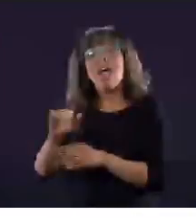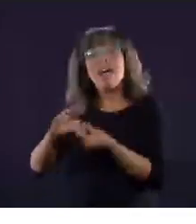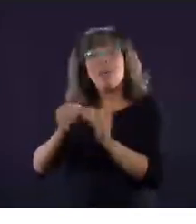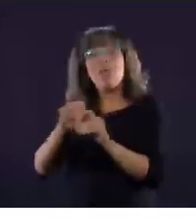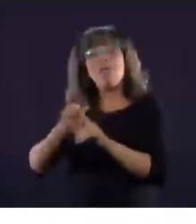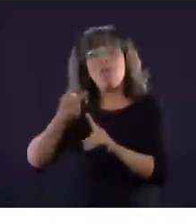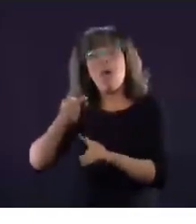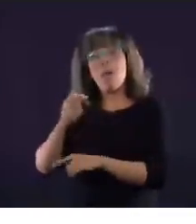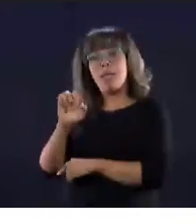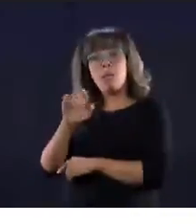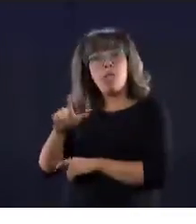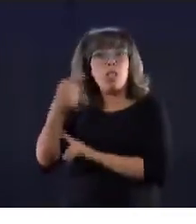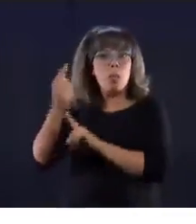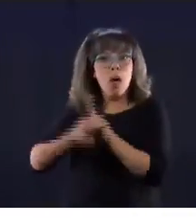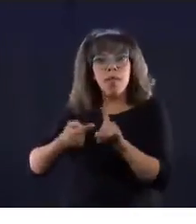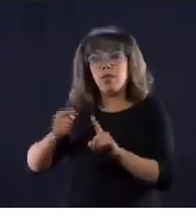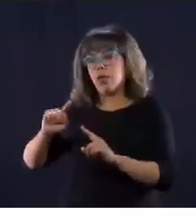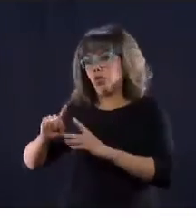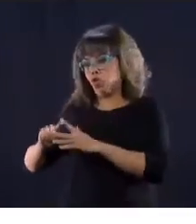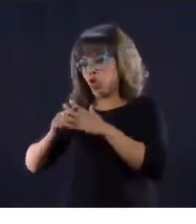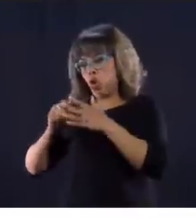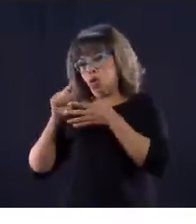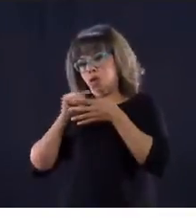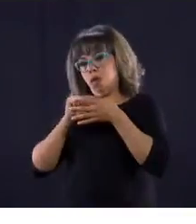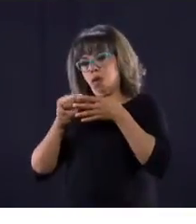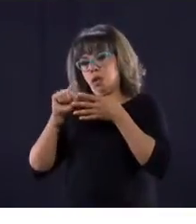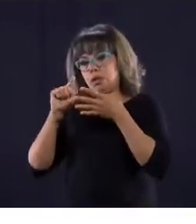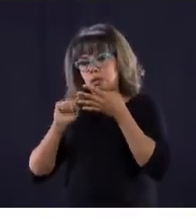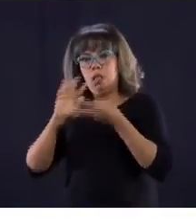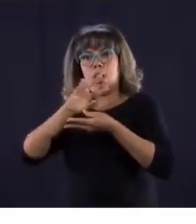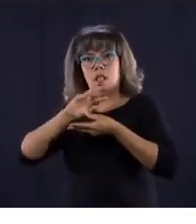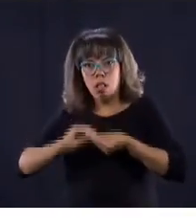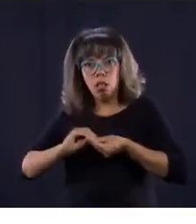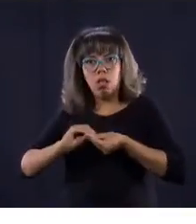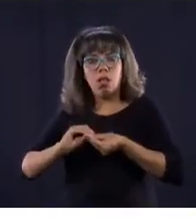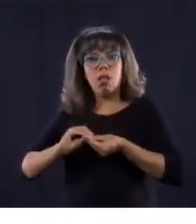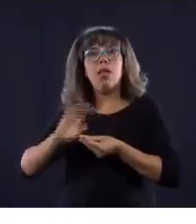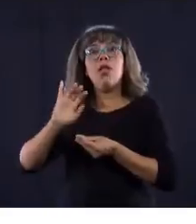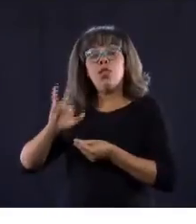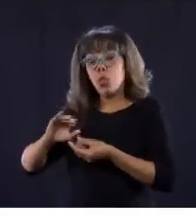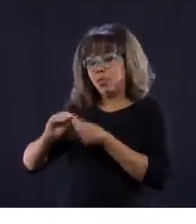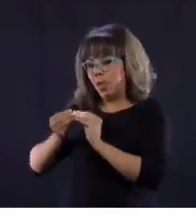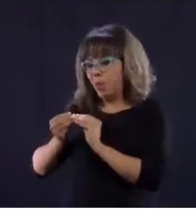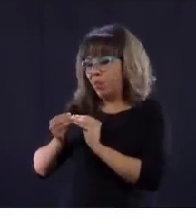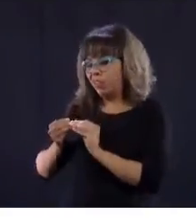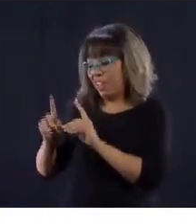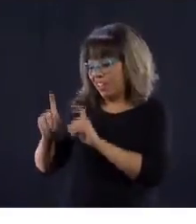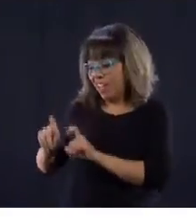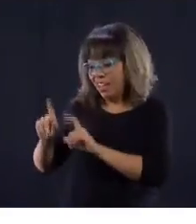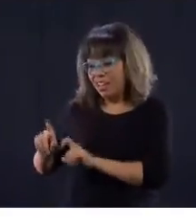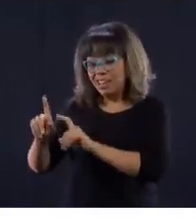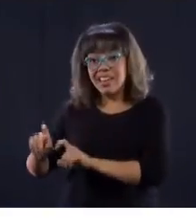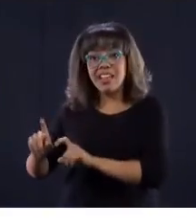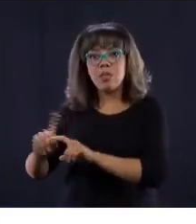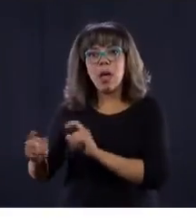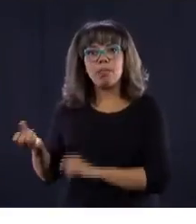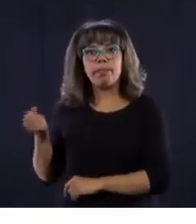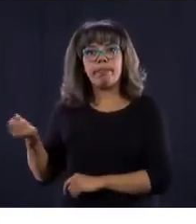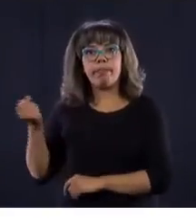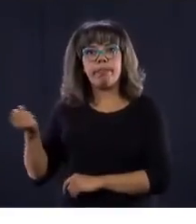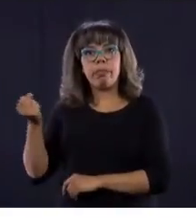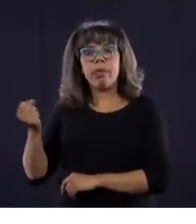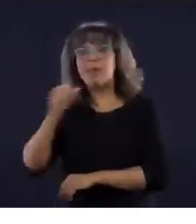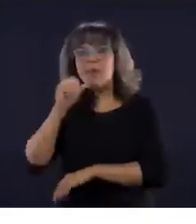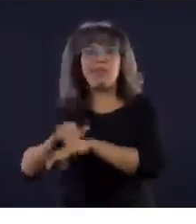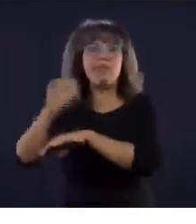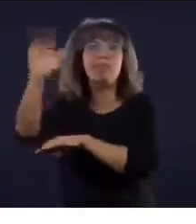opened with new precautions, new safety precautions. Are these precautions going to have to remain in place for the